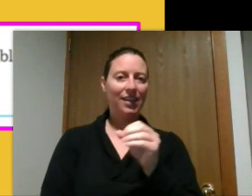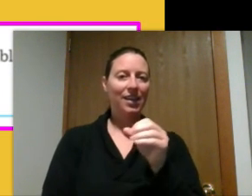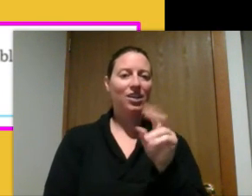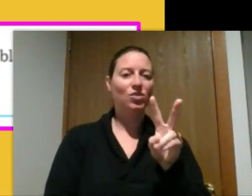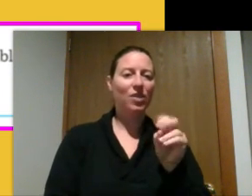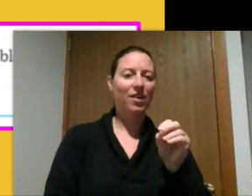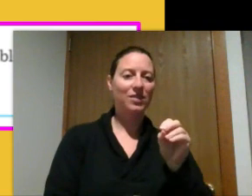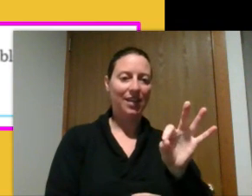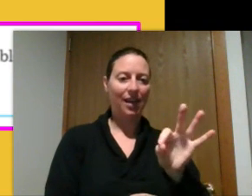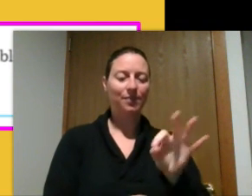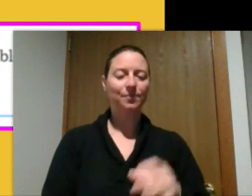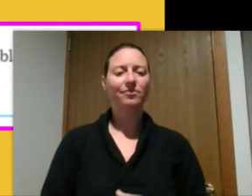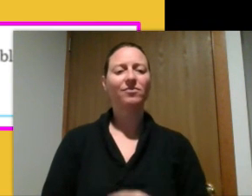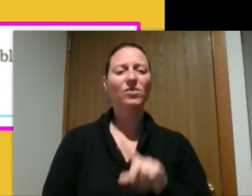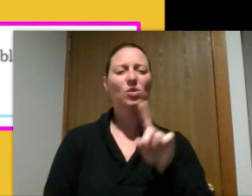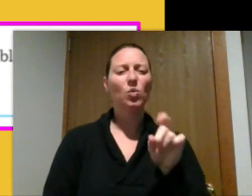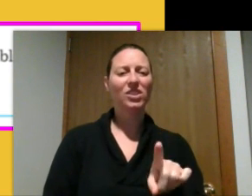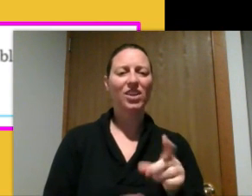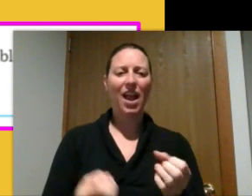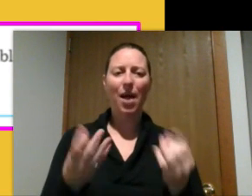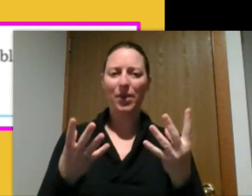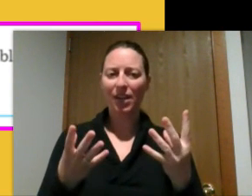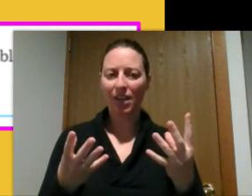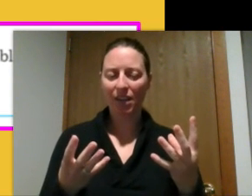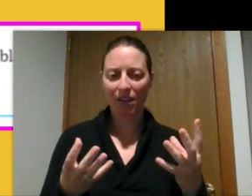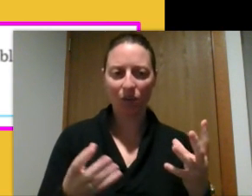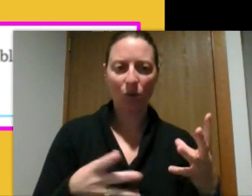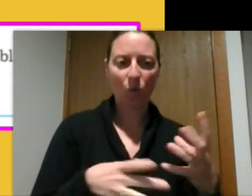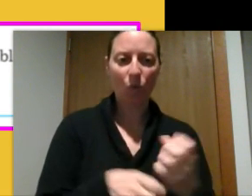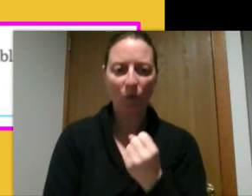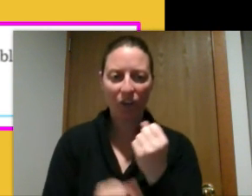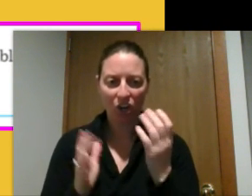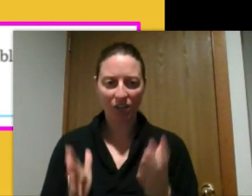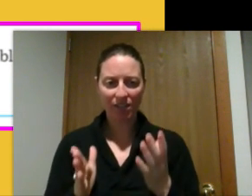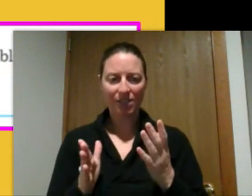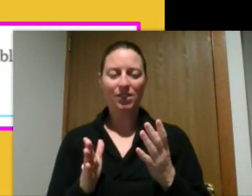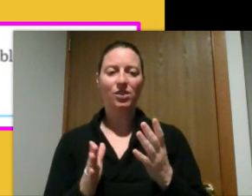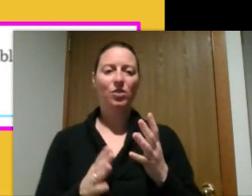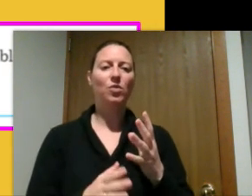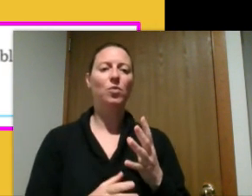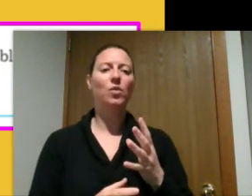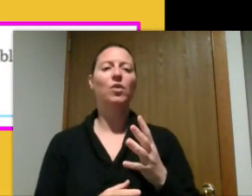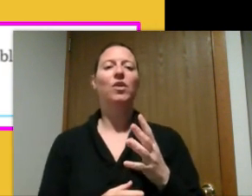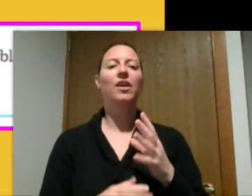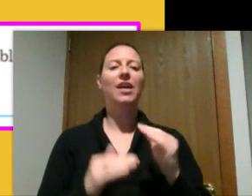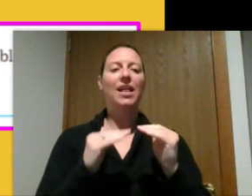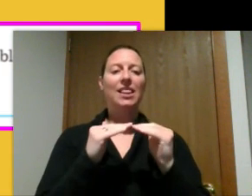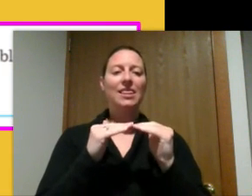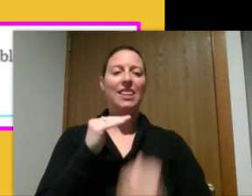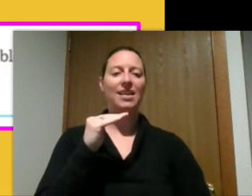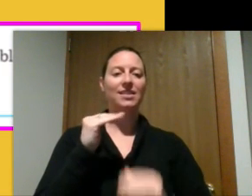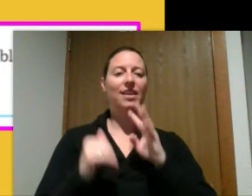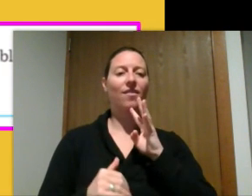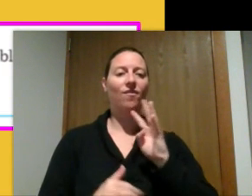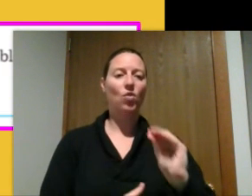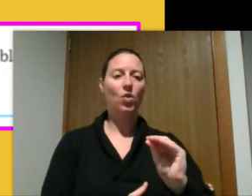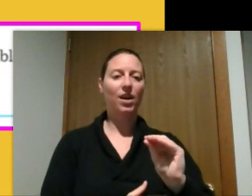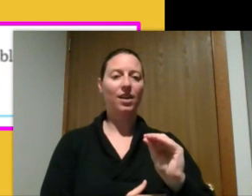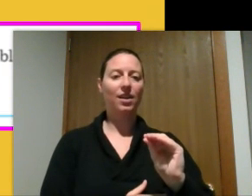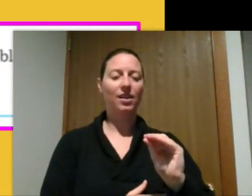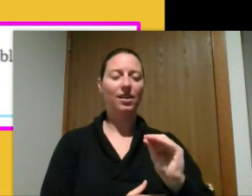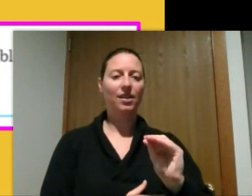The question is, how many winners were under the age of 40 years old? So we need to refer